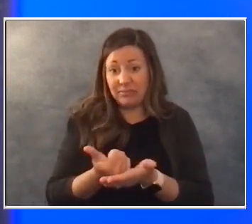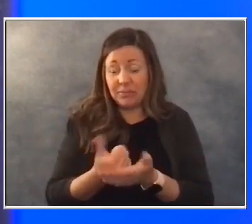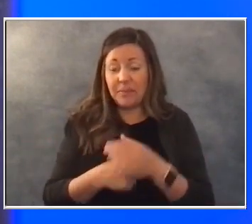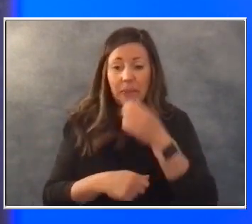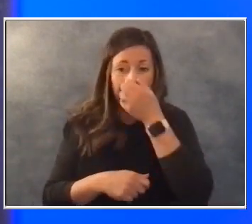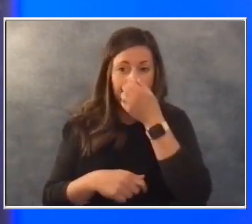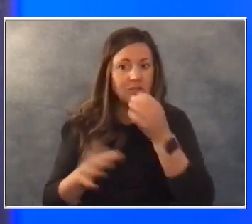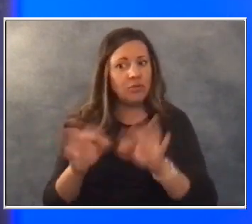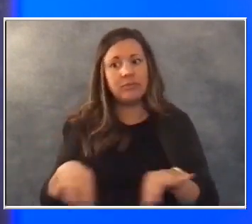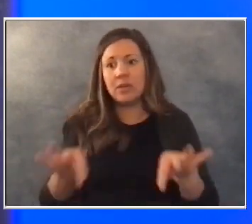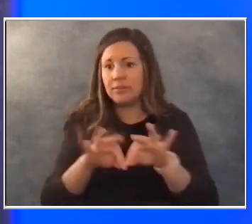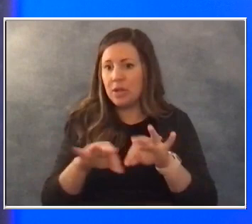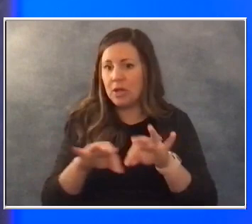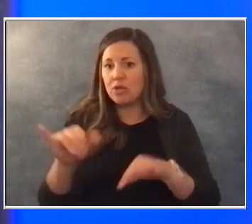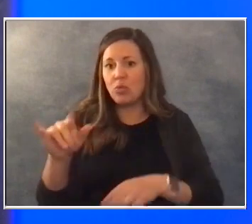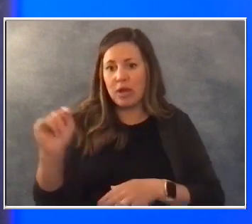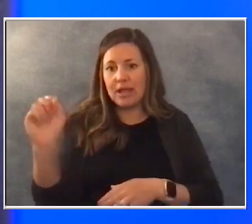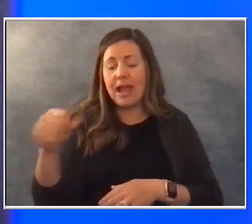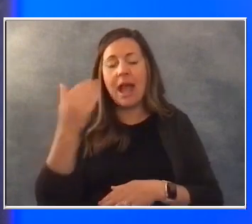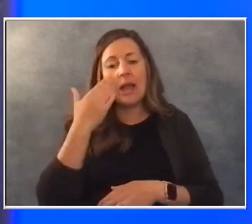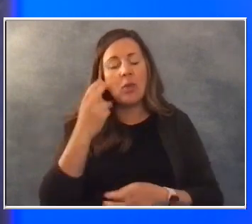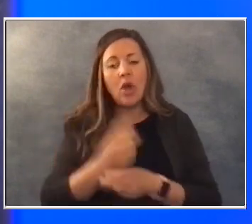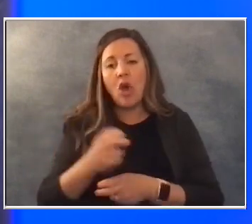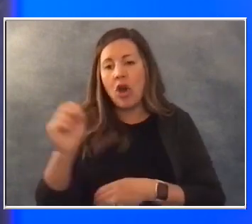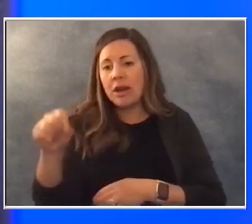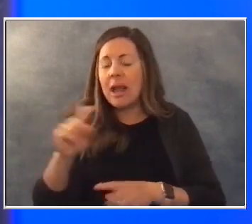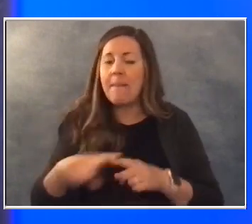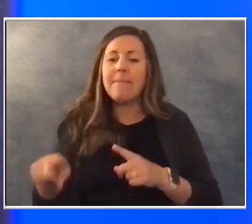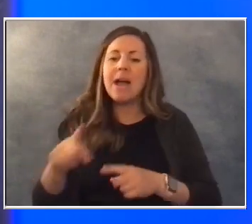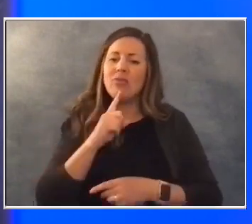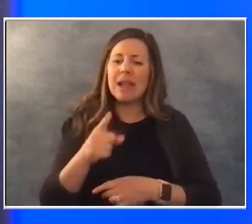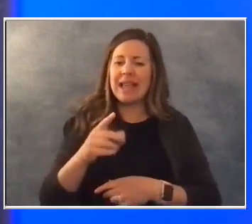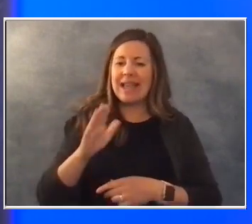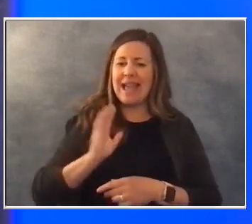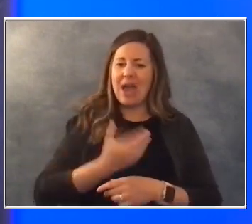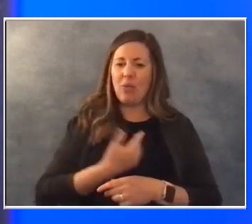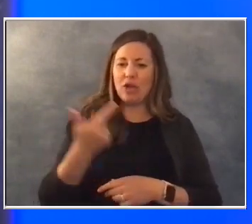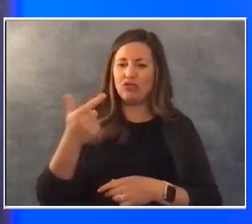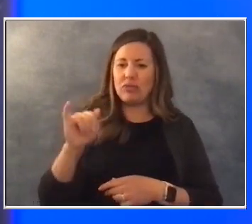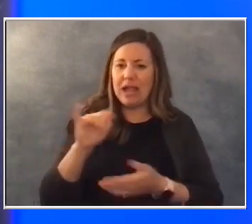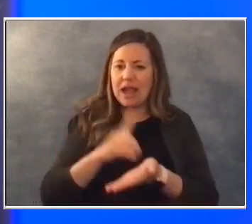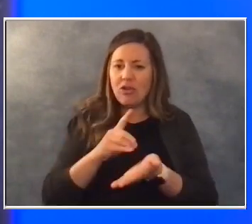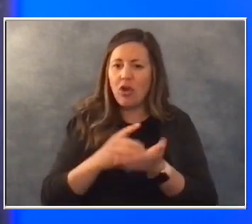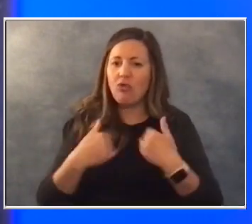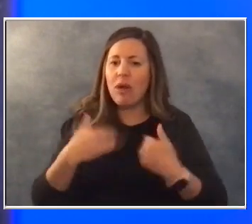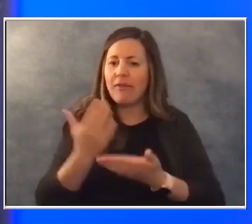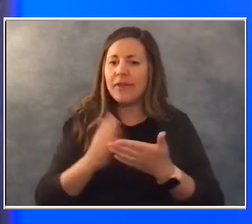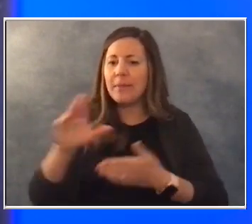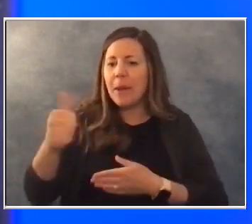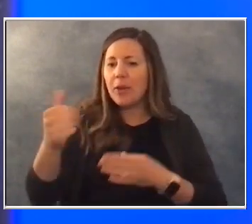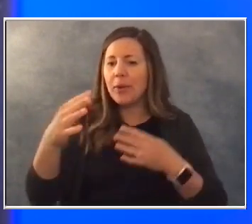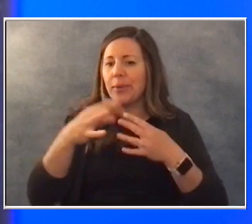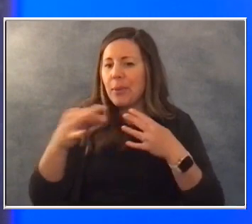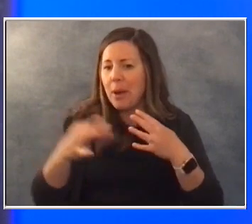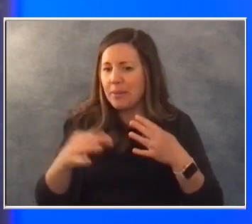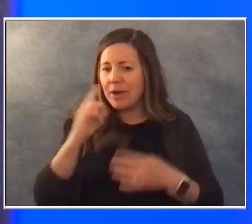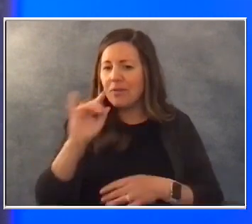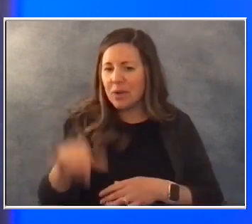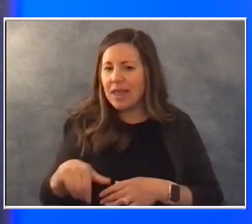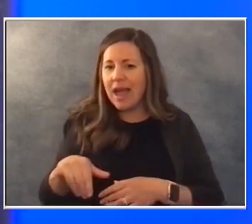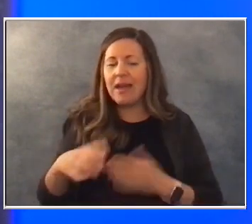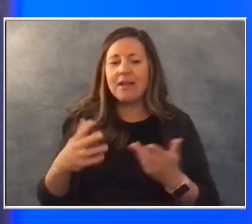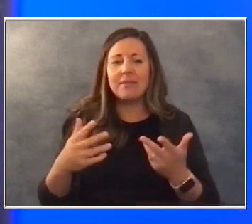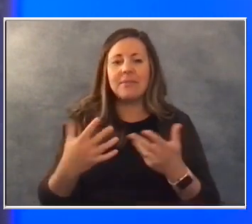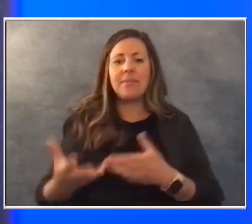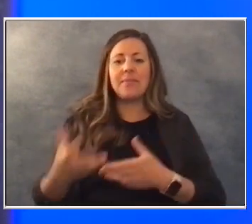prep is hard, but I think our gastroenterologists do have some other alternative preps, including a 2-day prep